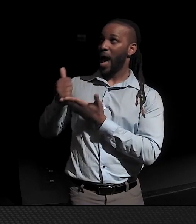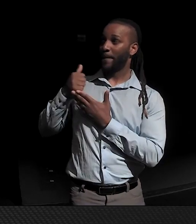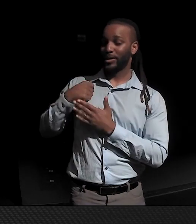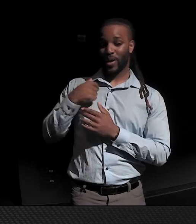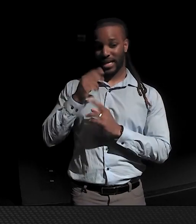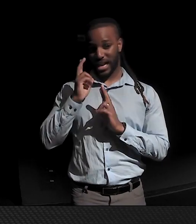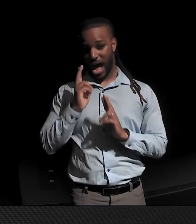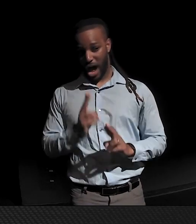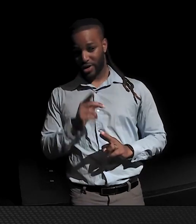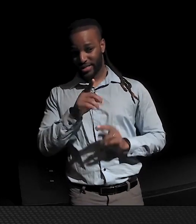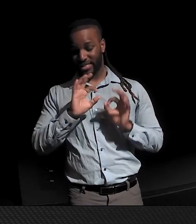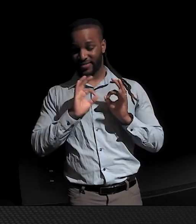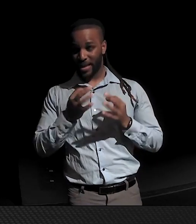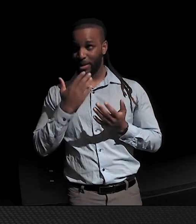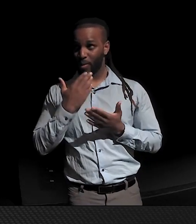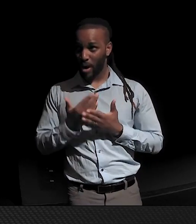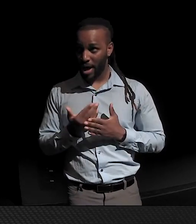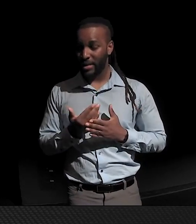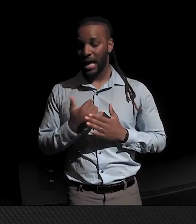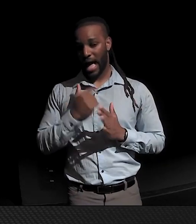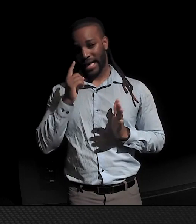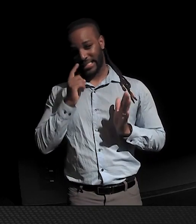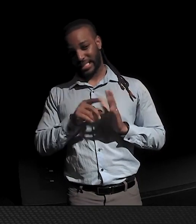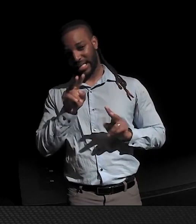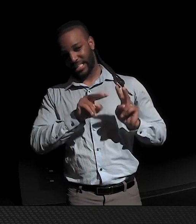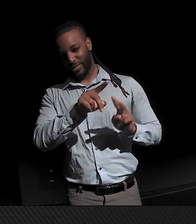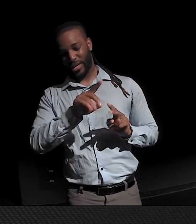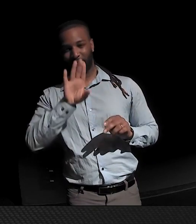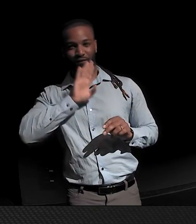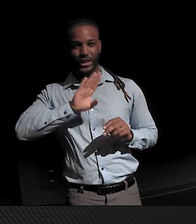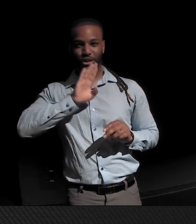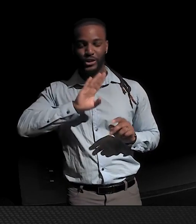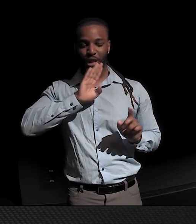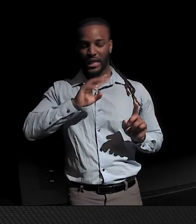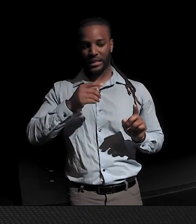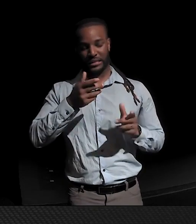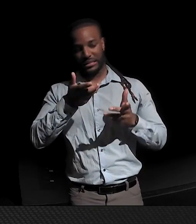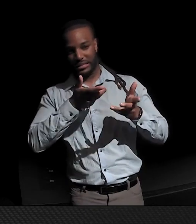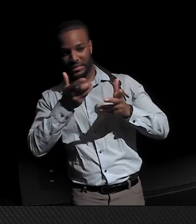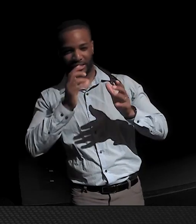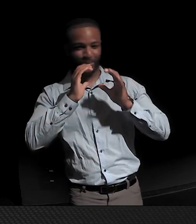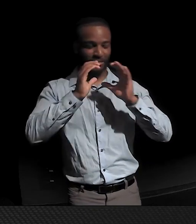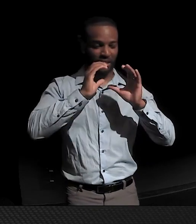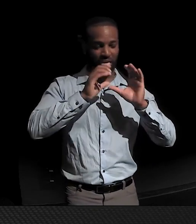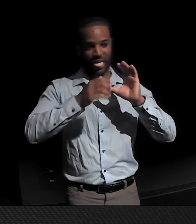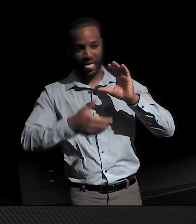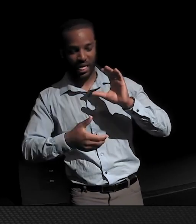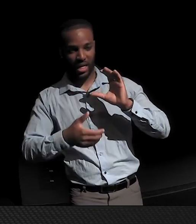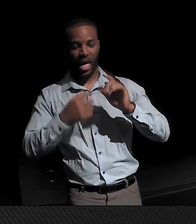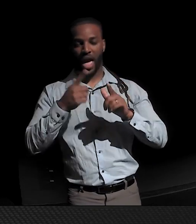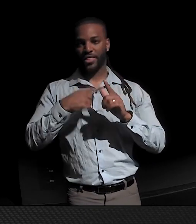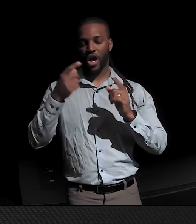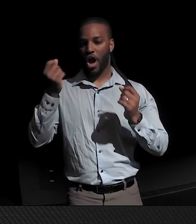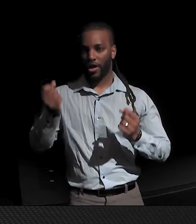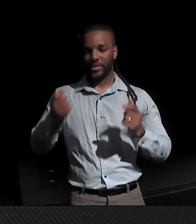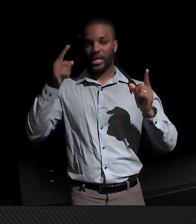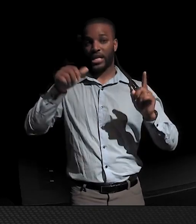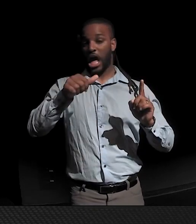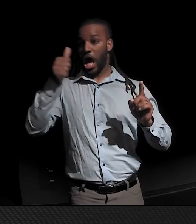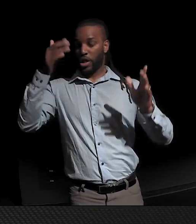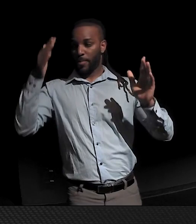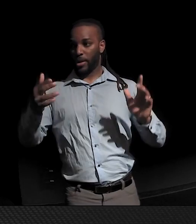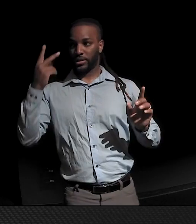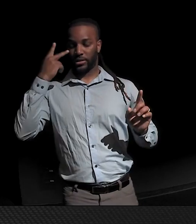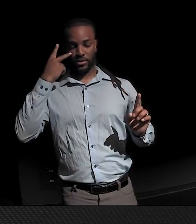this family well. And I could tell they were getting frustrated with my lack of understanding. Then all of a sudden, another guest saw what